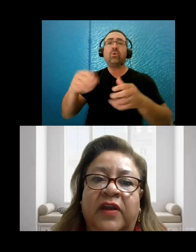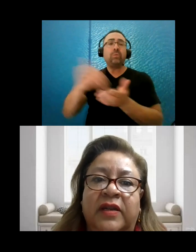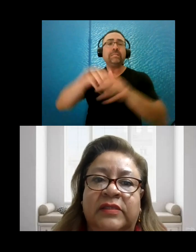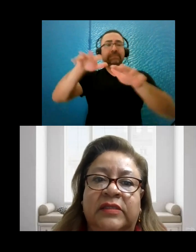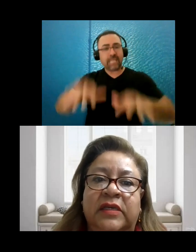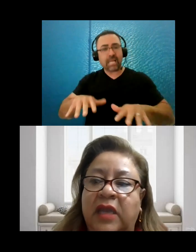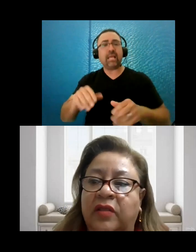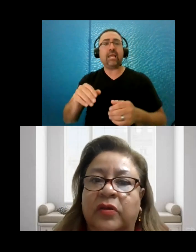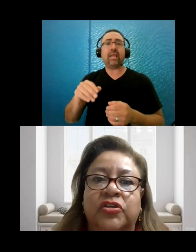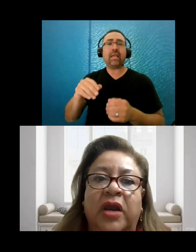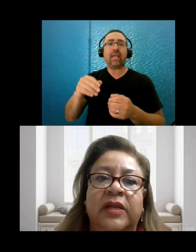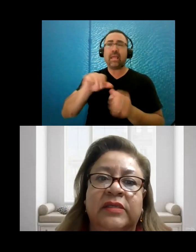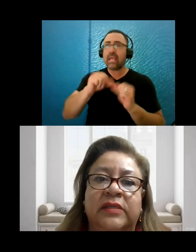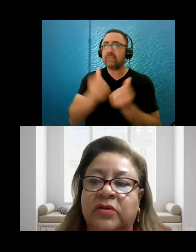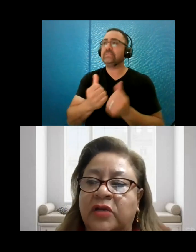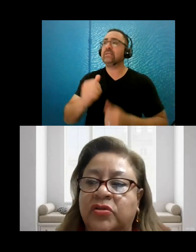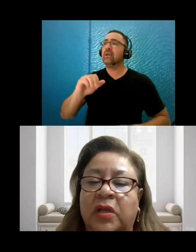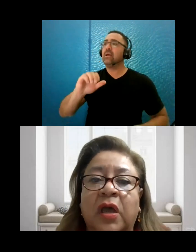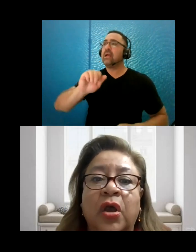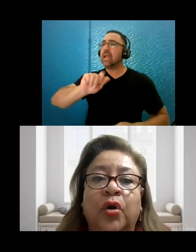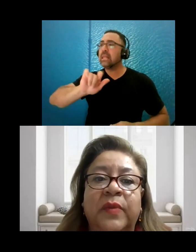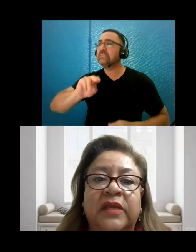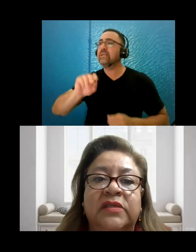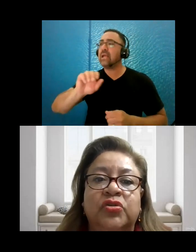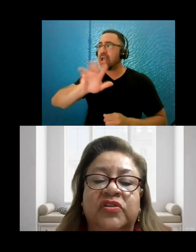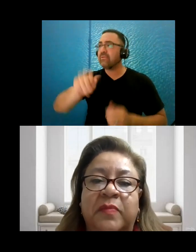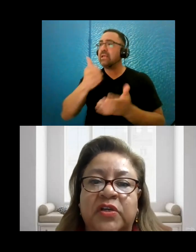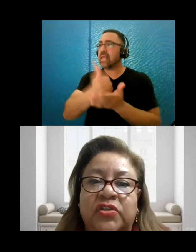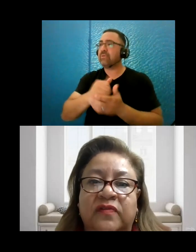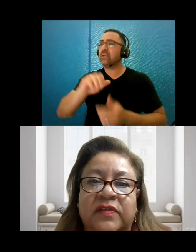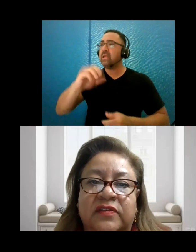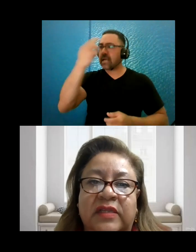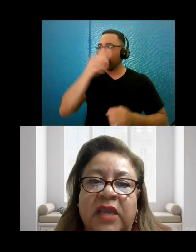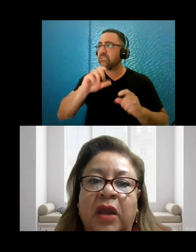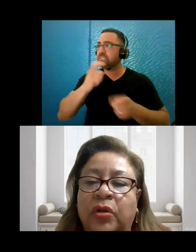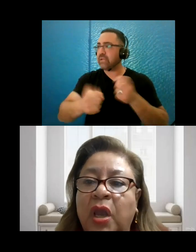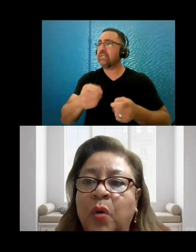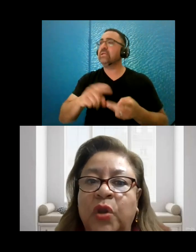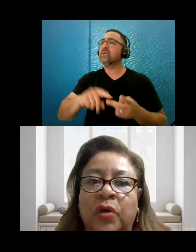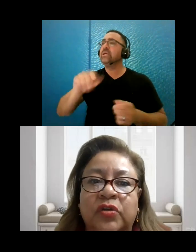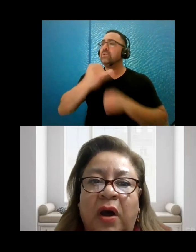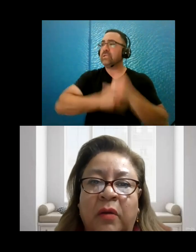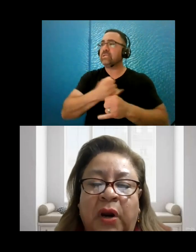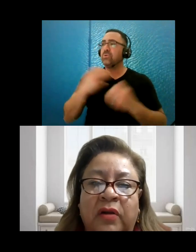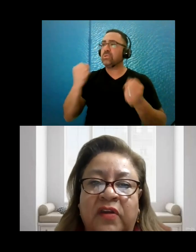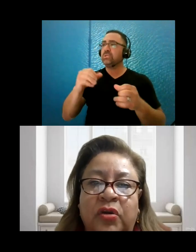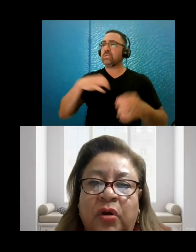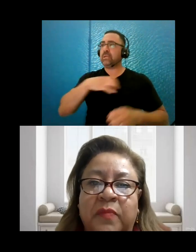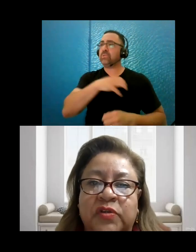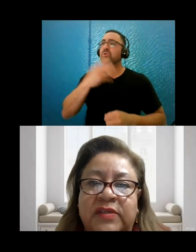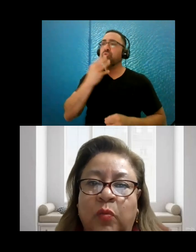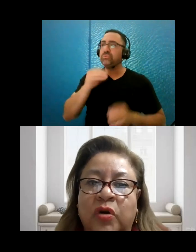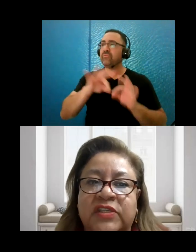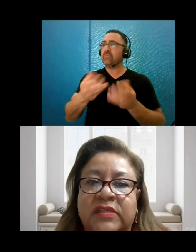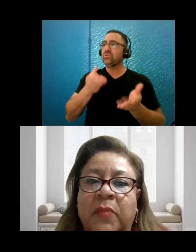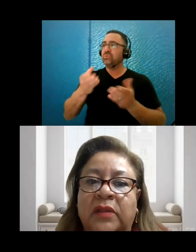for African Assistance, Catholic Charities, International Committees, and Jewish Family Services San Diego. We also are part of the